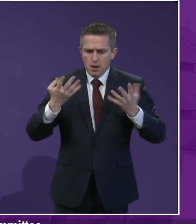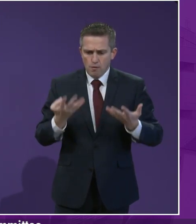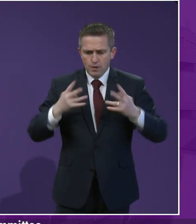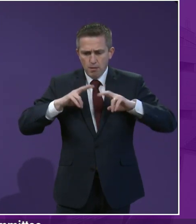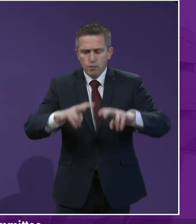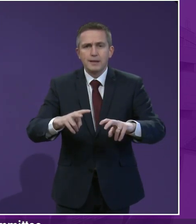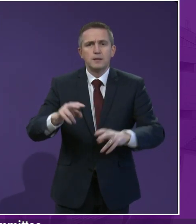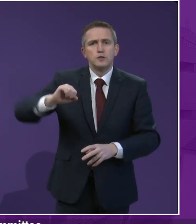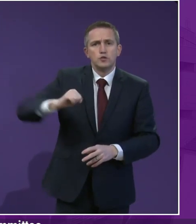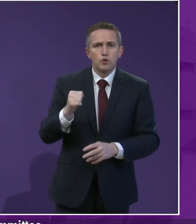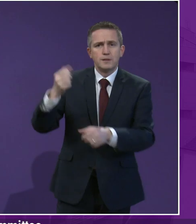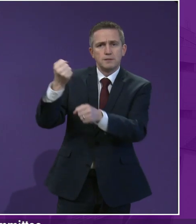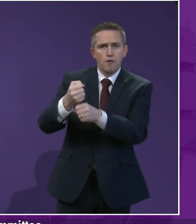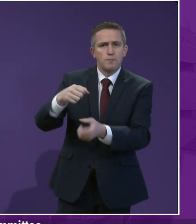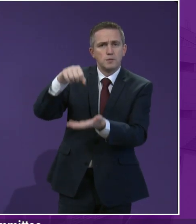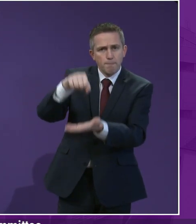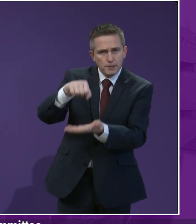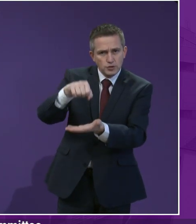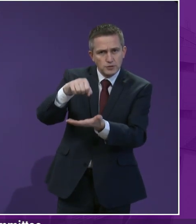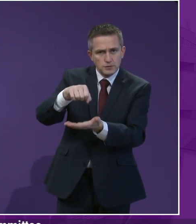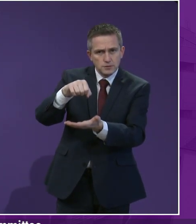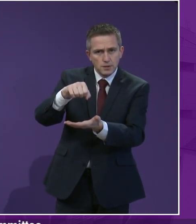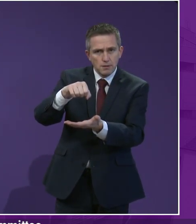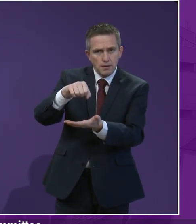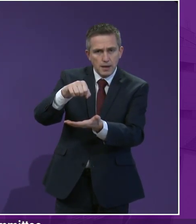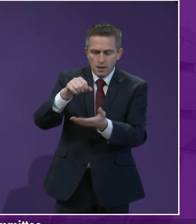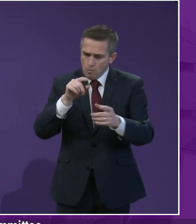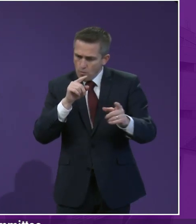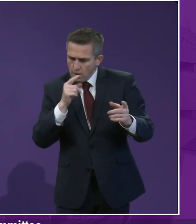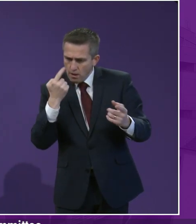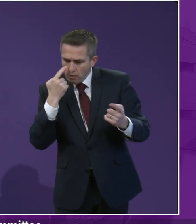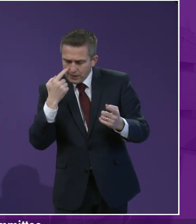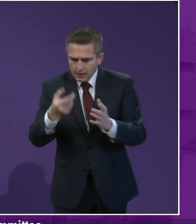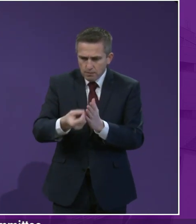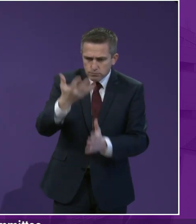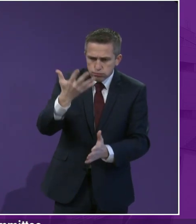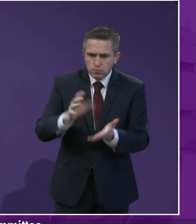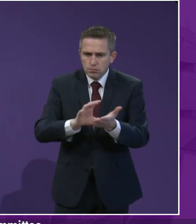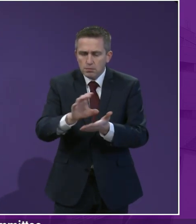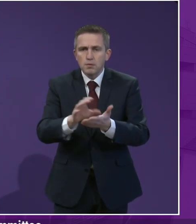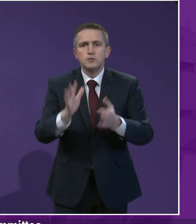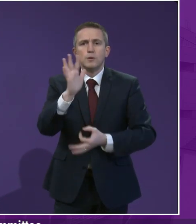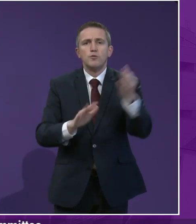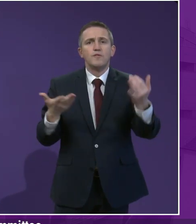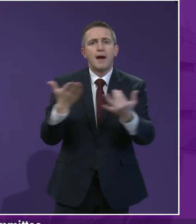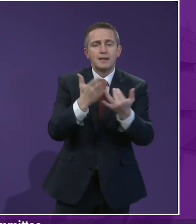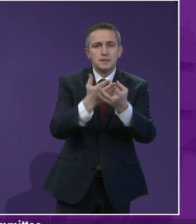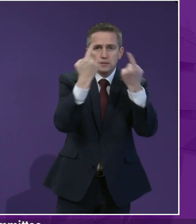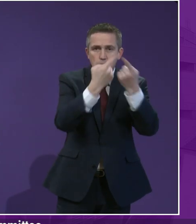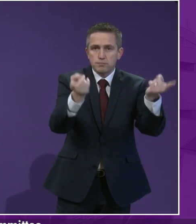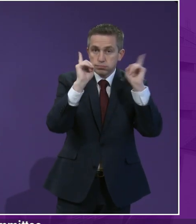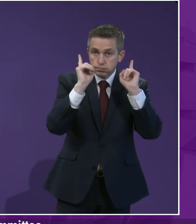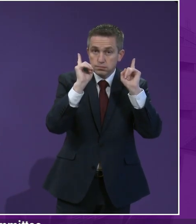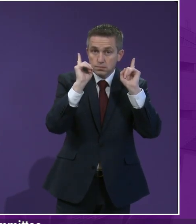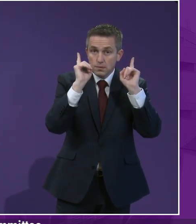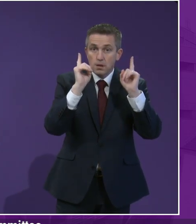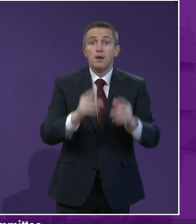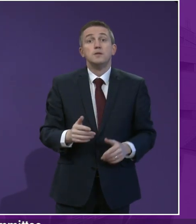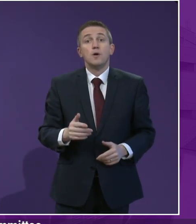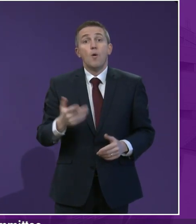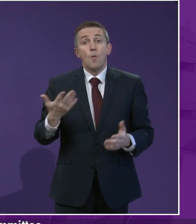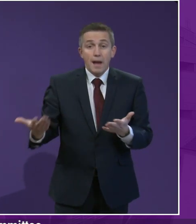greatly appreciate getting as much information as possible on this inquiry. You know the criteria for the